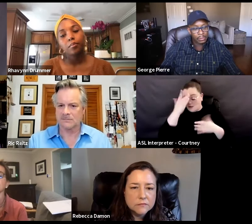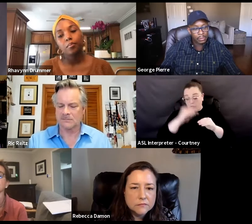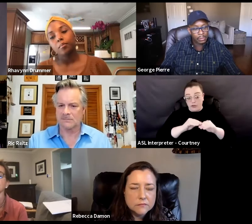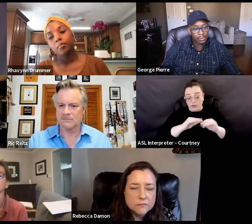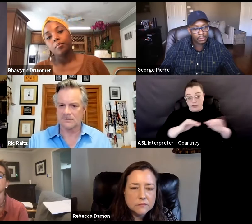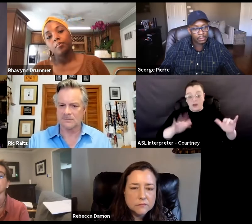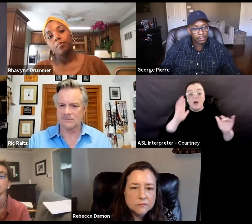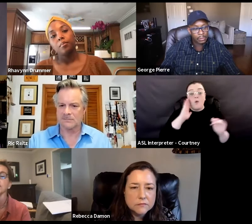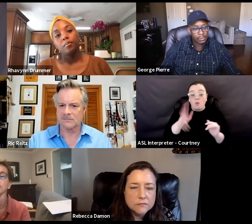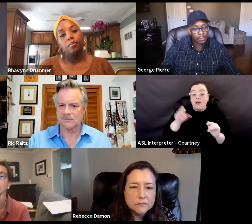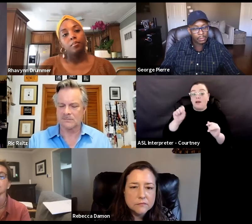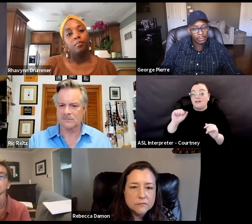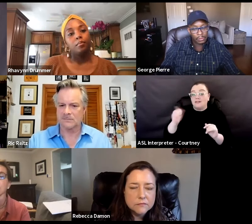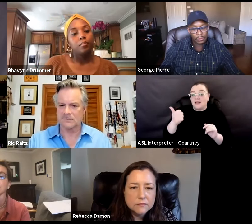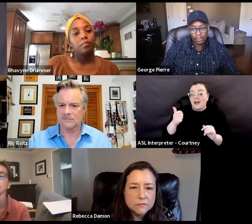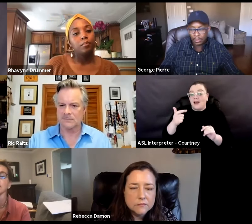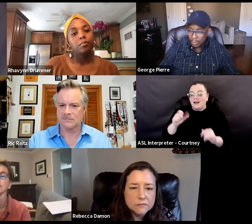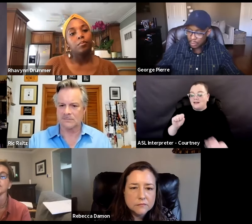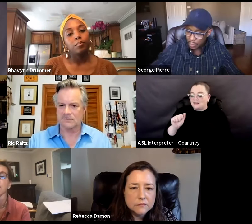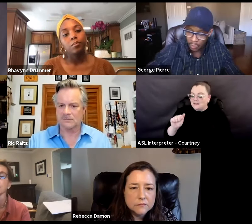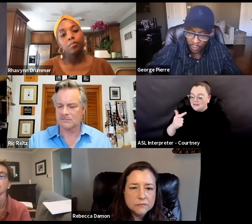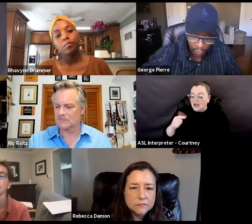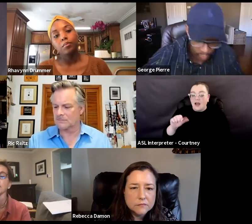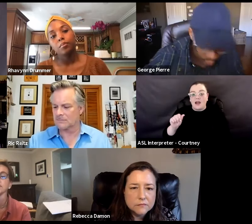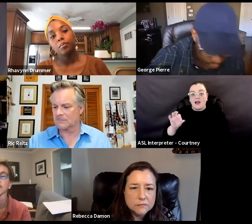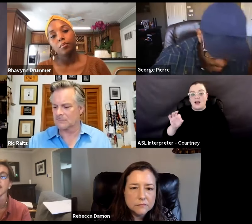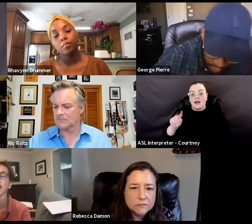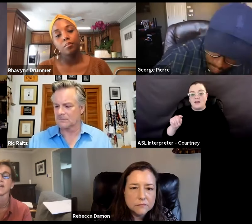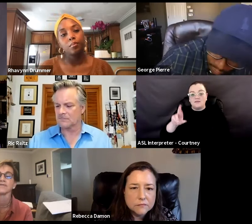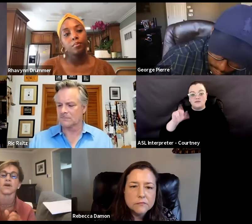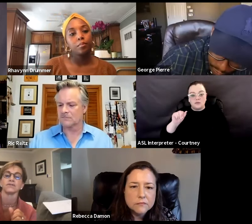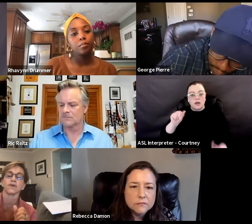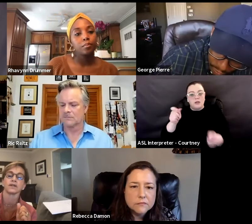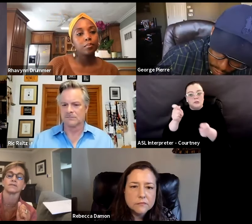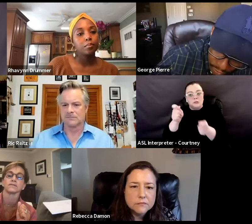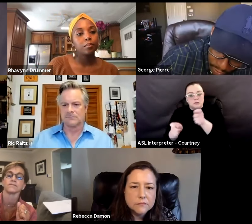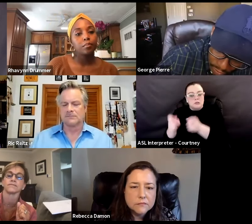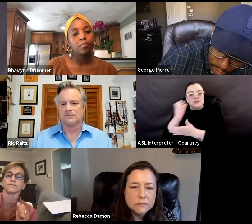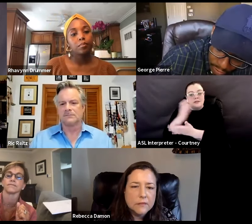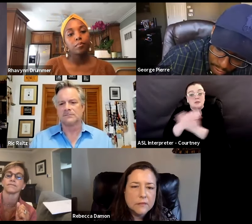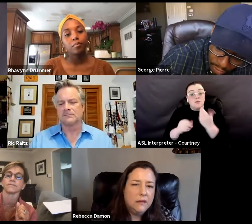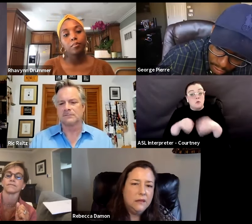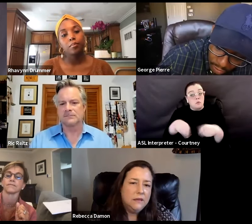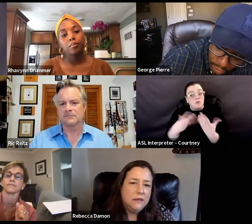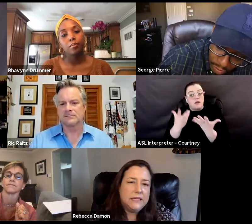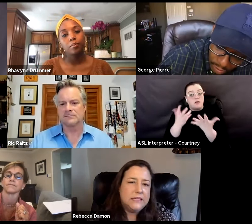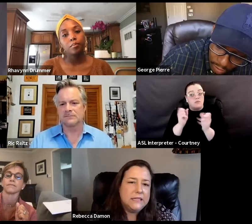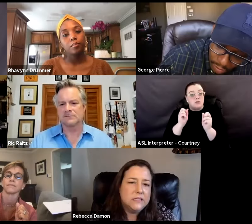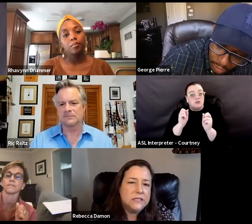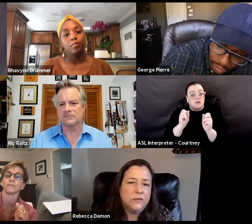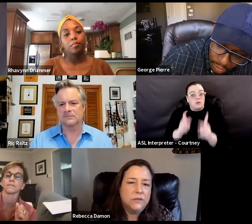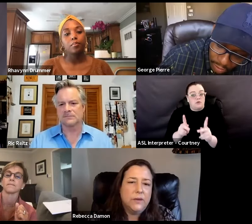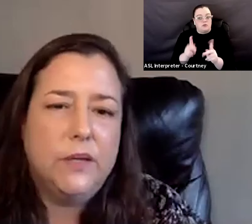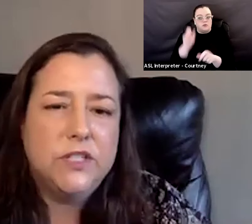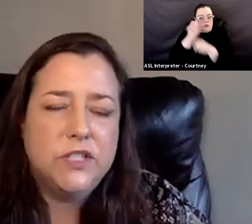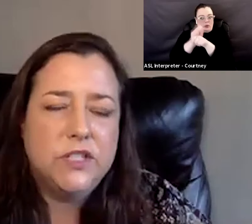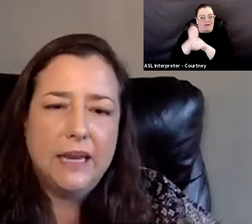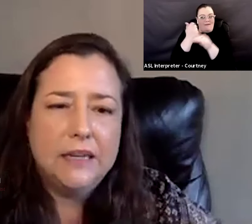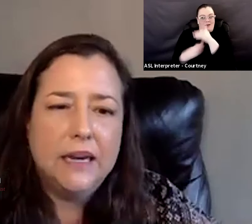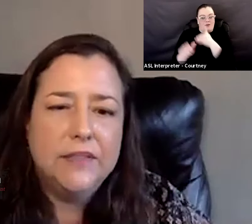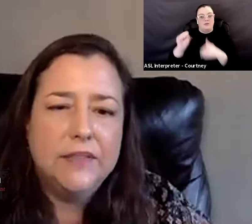loosening restrictions to enable smaller productions to operate under a SAG-AFTRA contract? That is a great